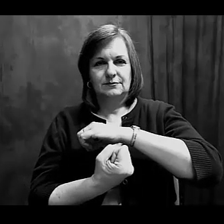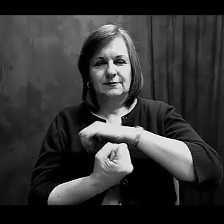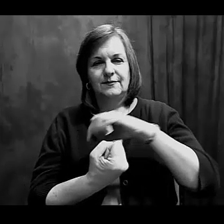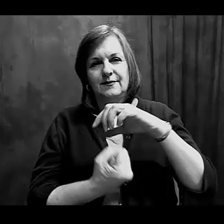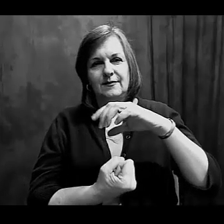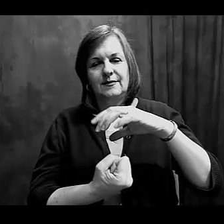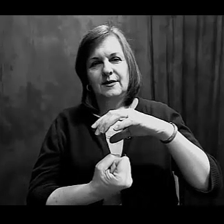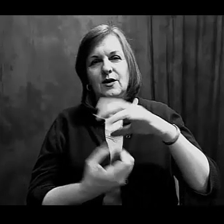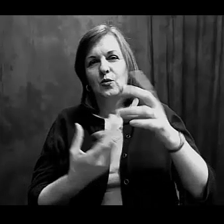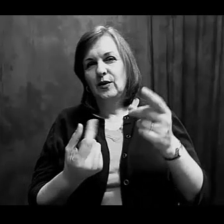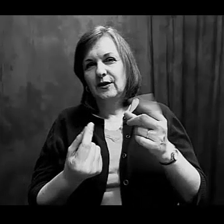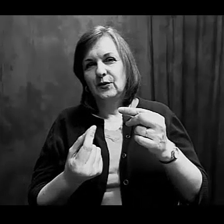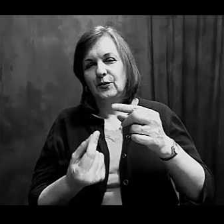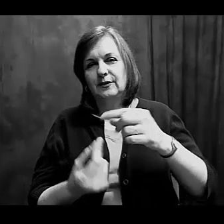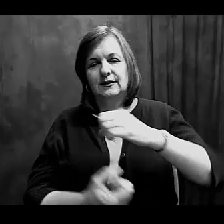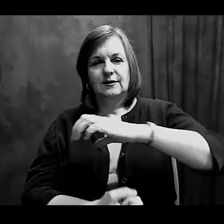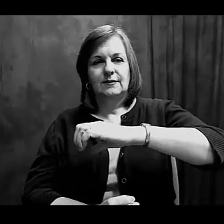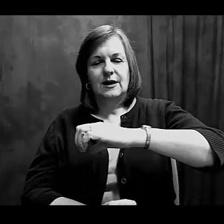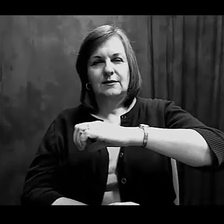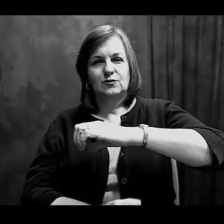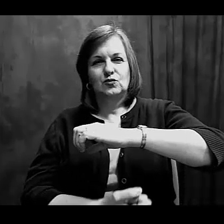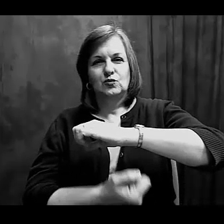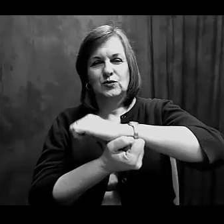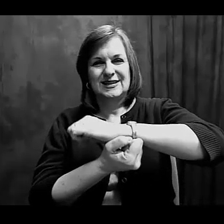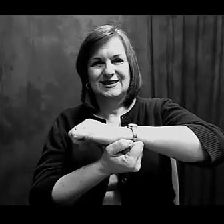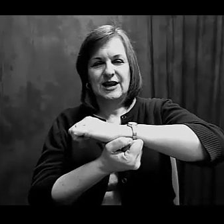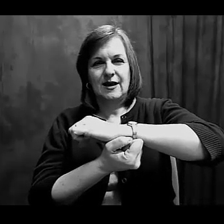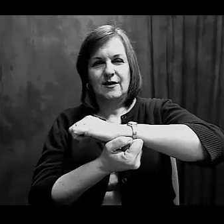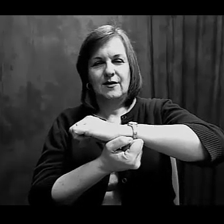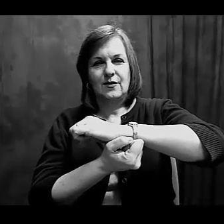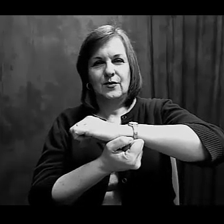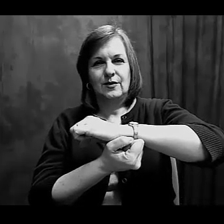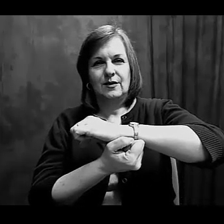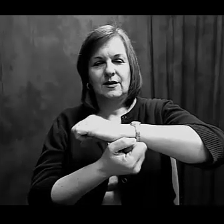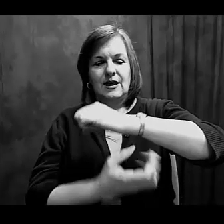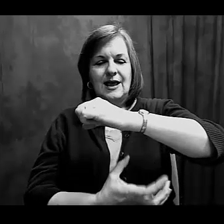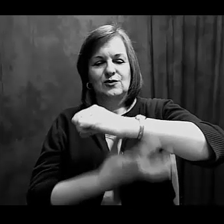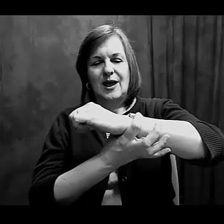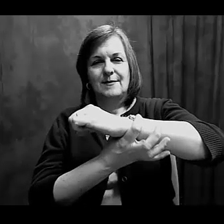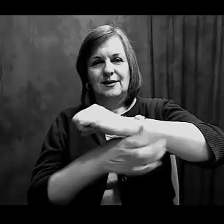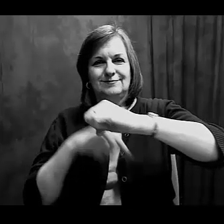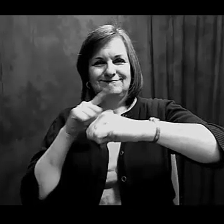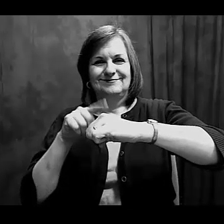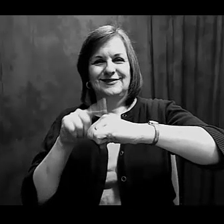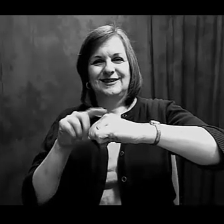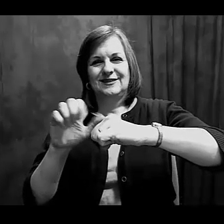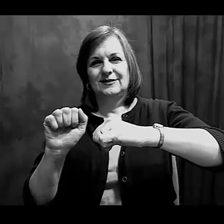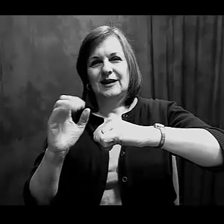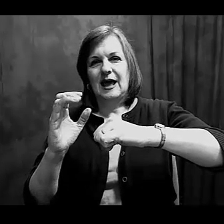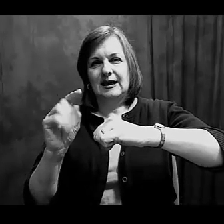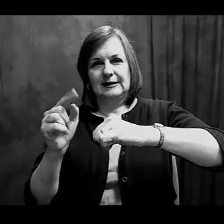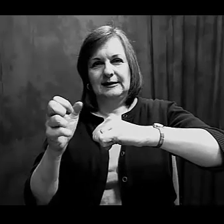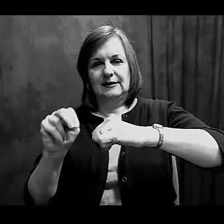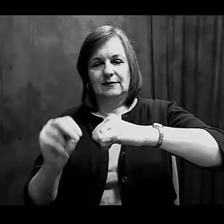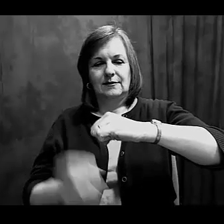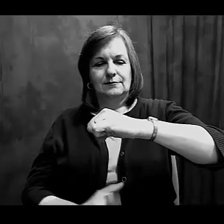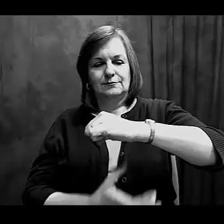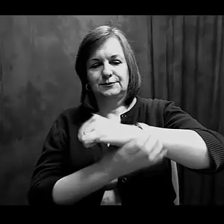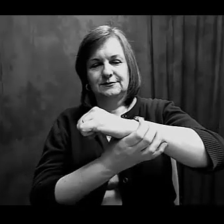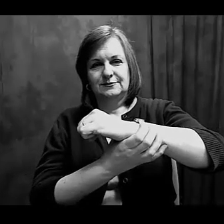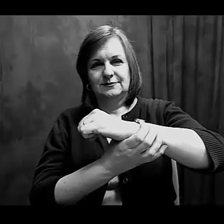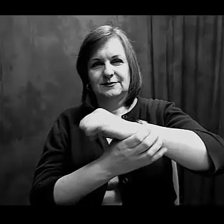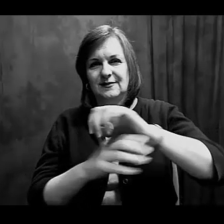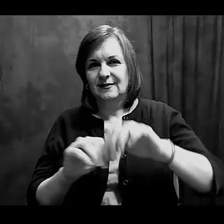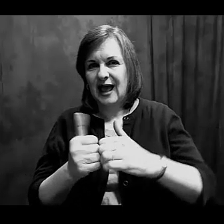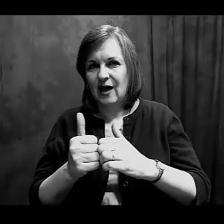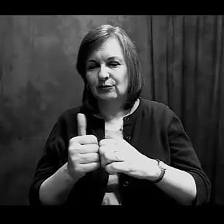these myosin heads are going to reach out and grab on to the actin. And they do